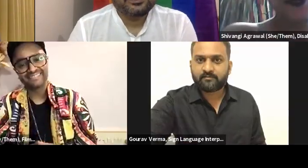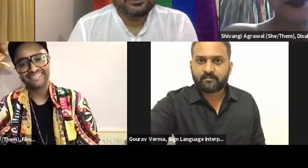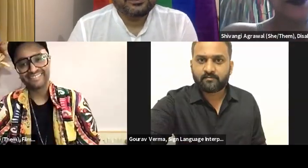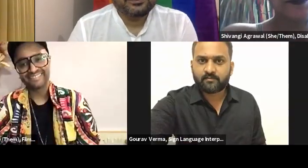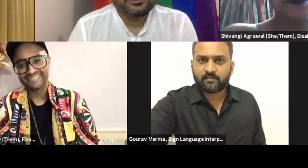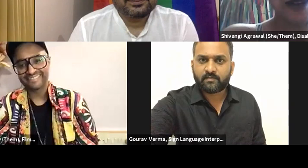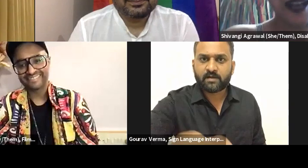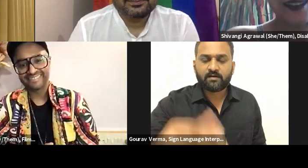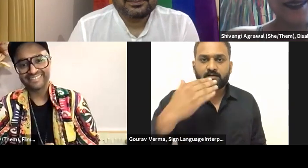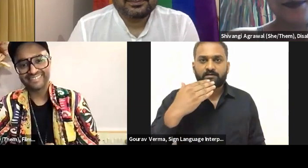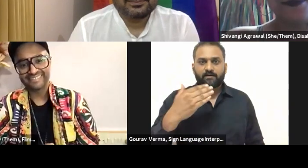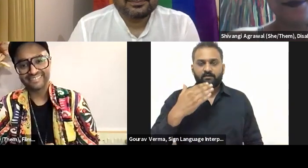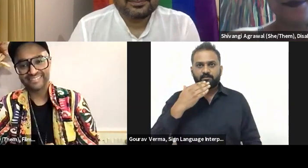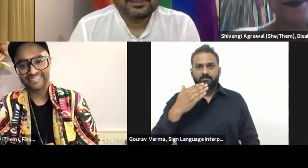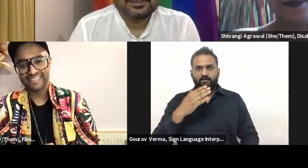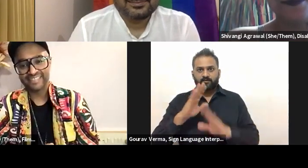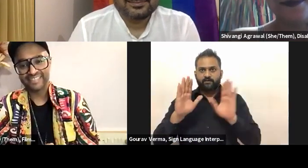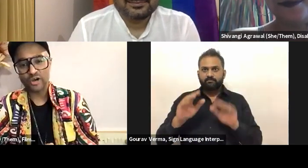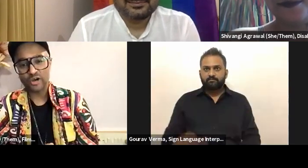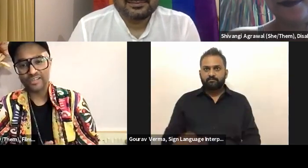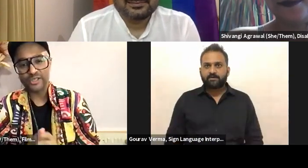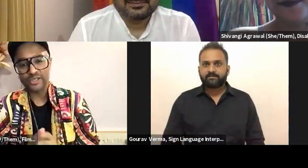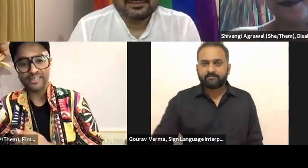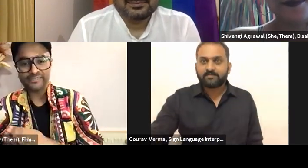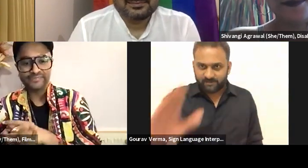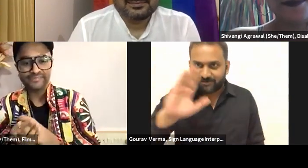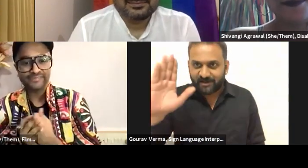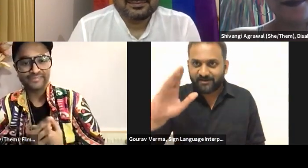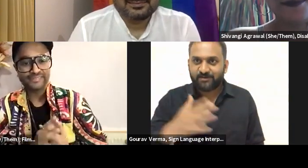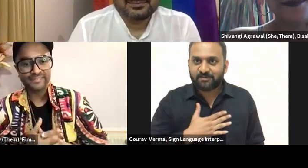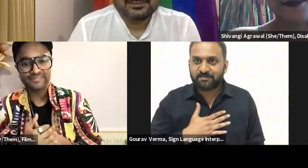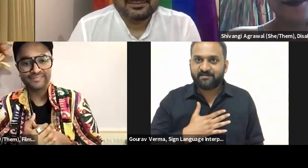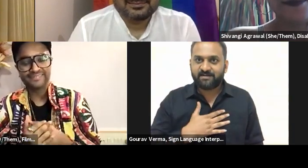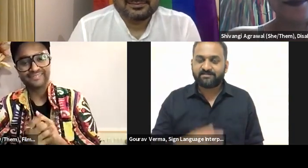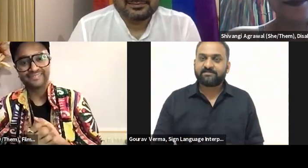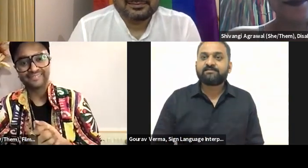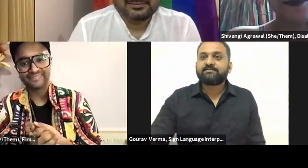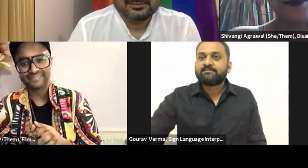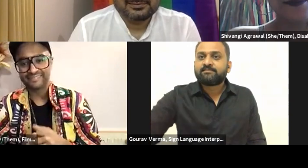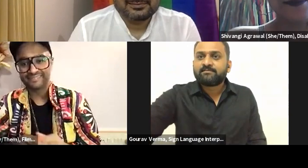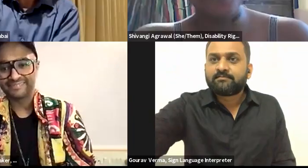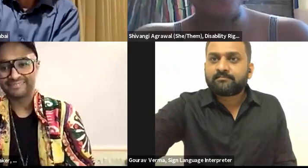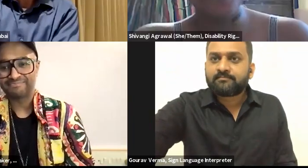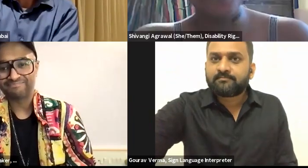Thank you. Bye. Thank you, Gaurav. Thank you, Monica. Bye, guys.